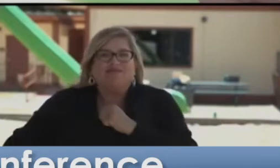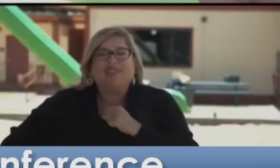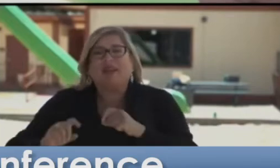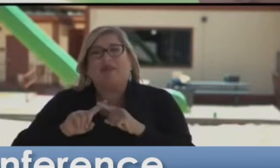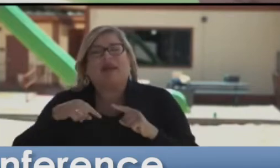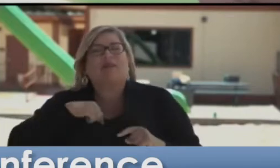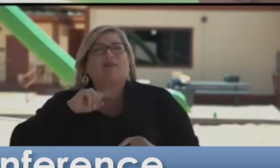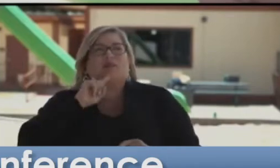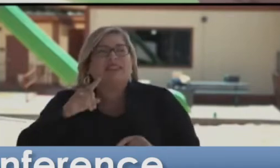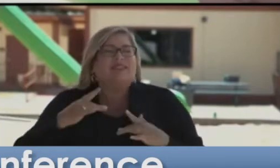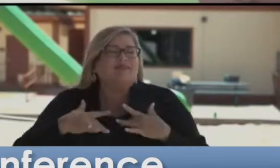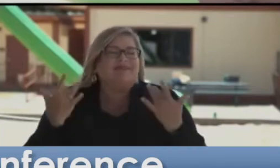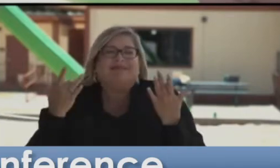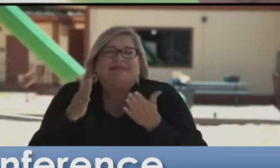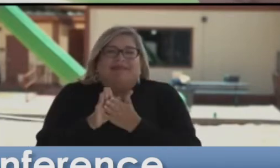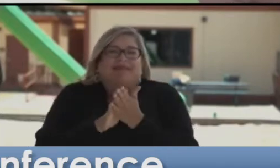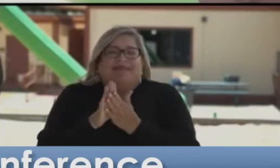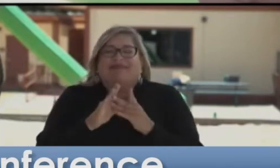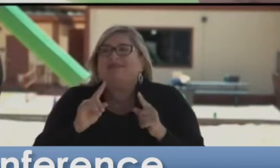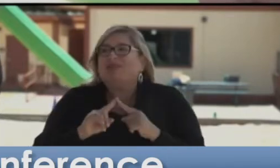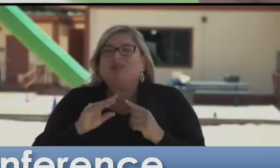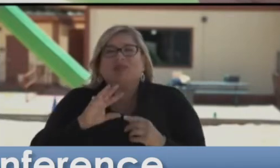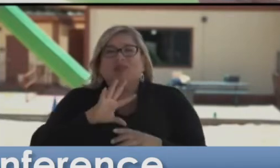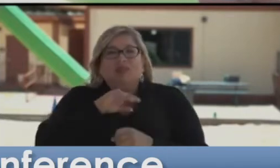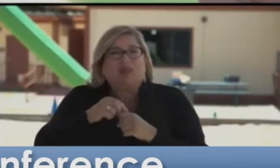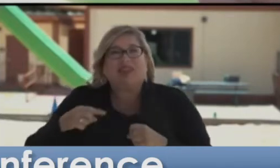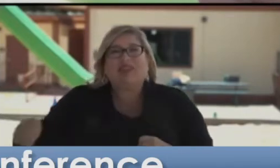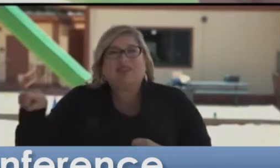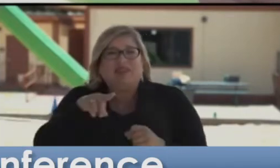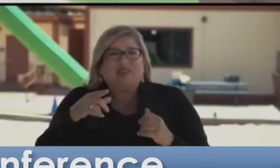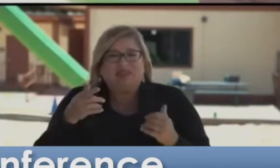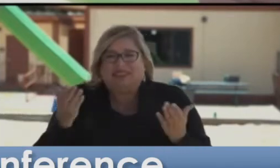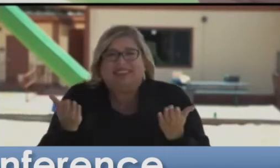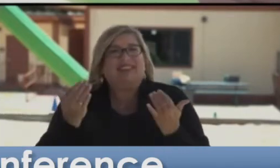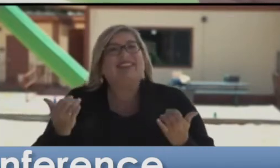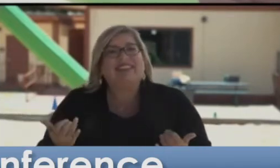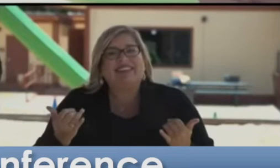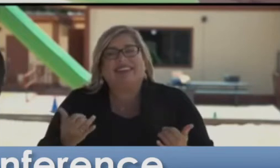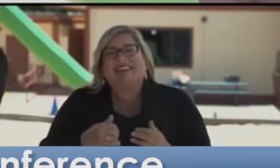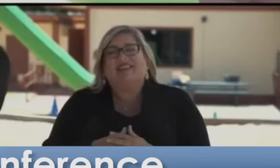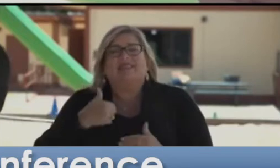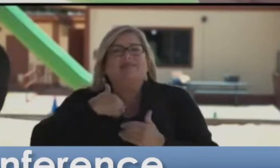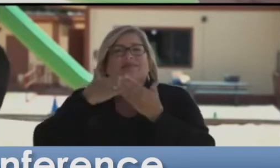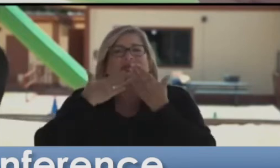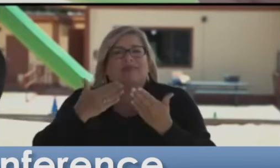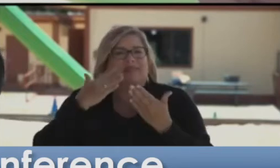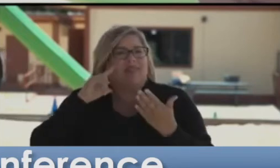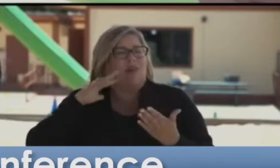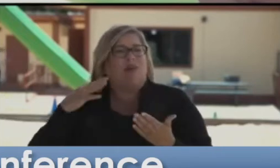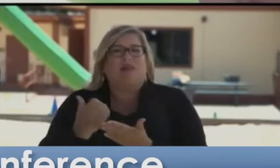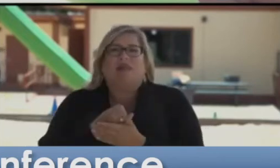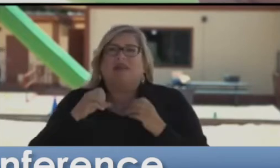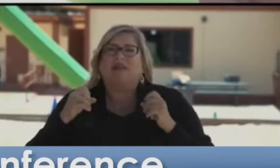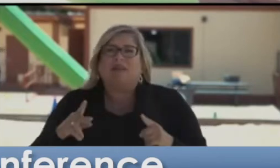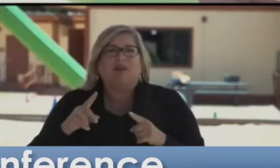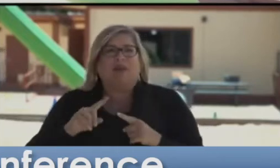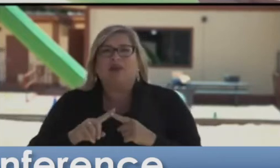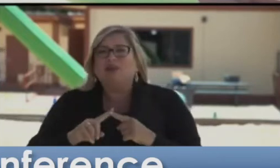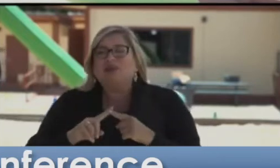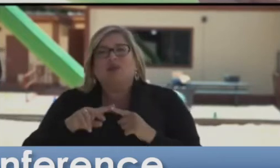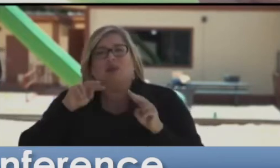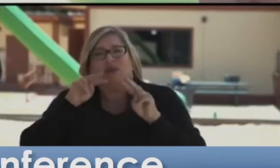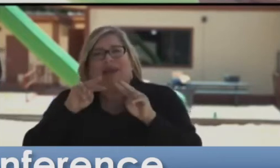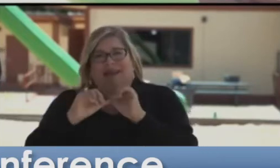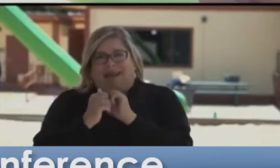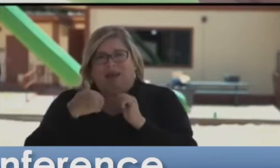profoundly enthusiastic about joining all of you here today. I'm so grateful for this privilege and opportunity to look at